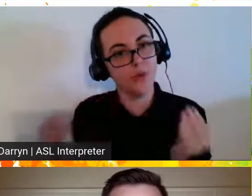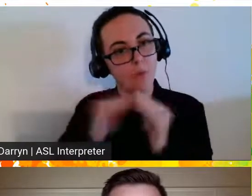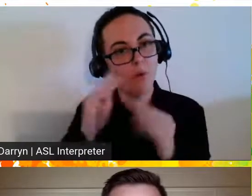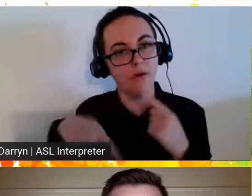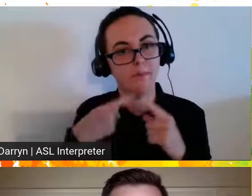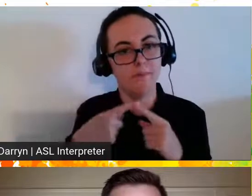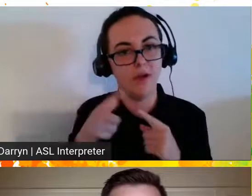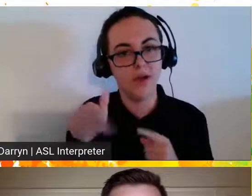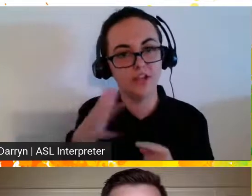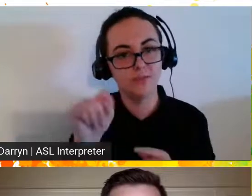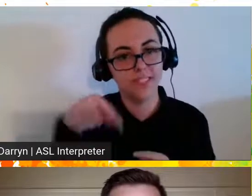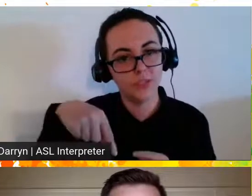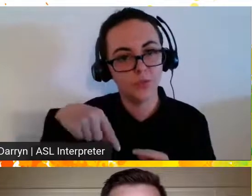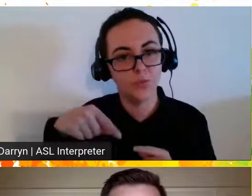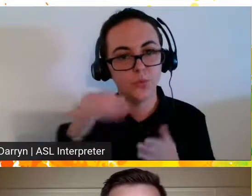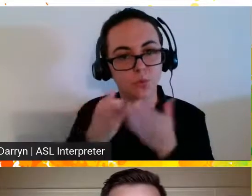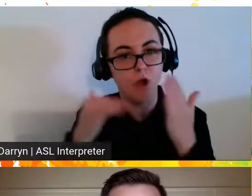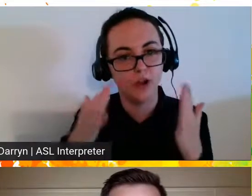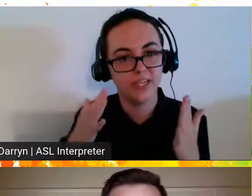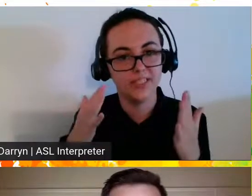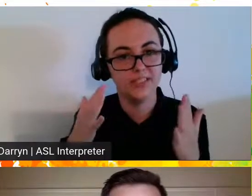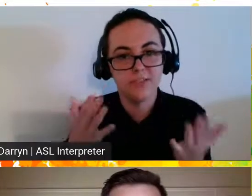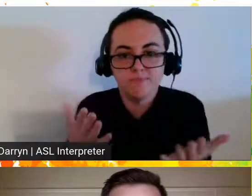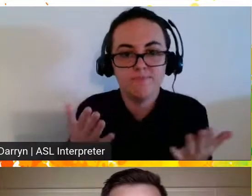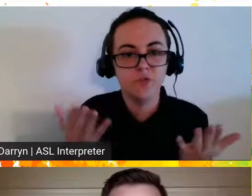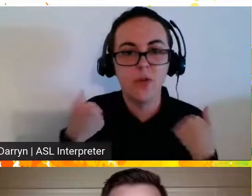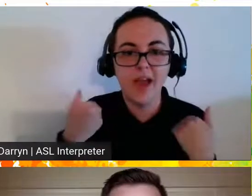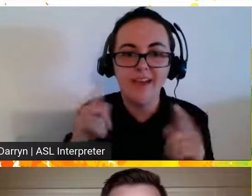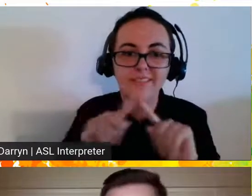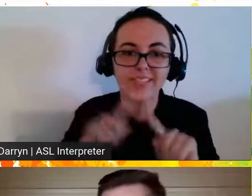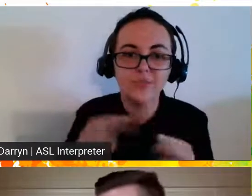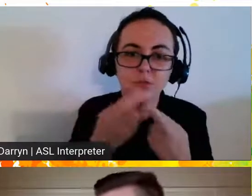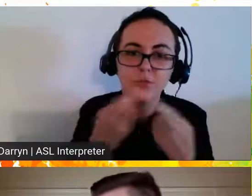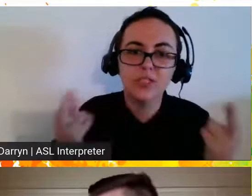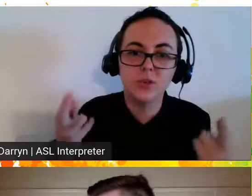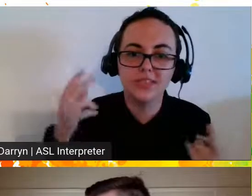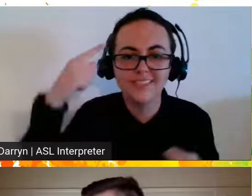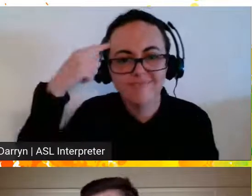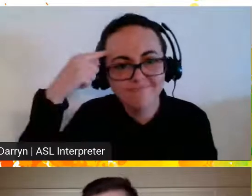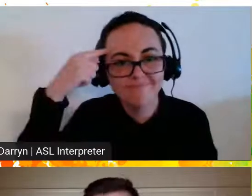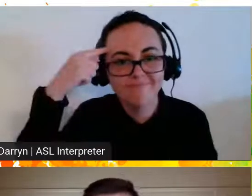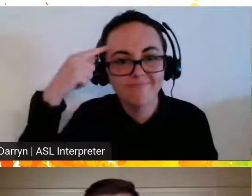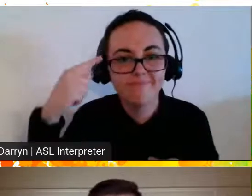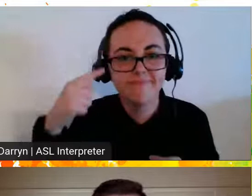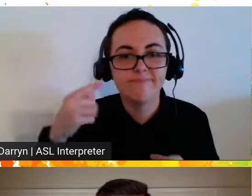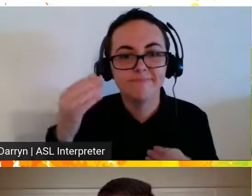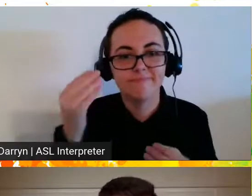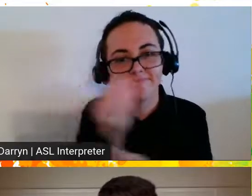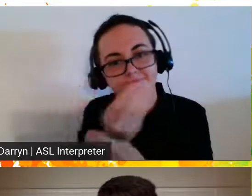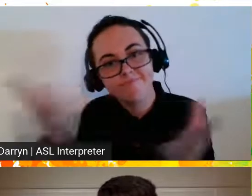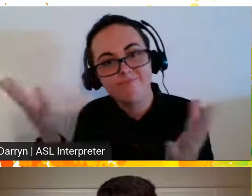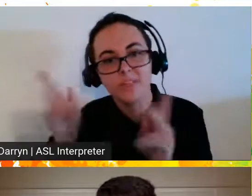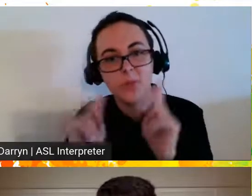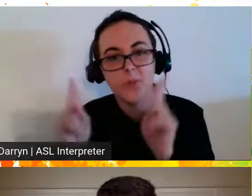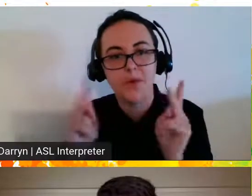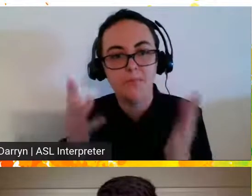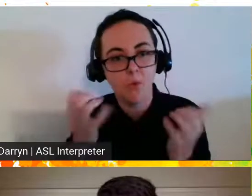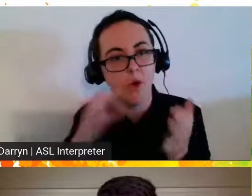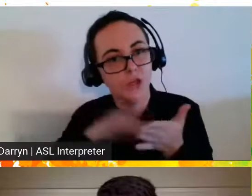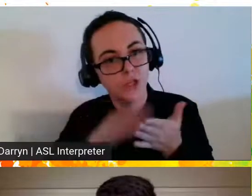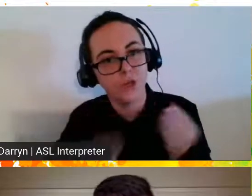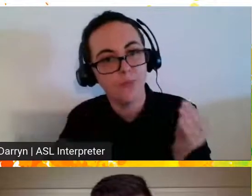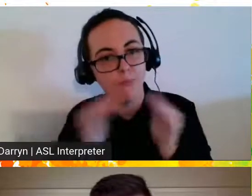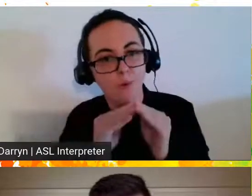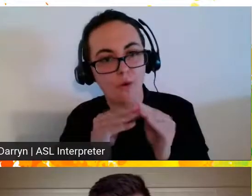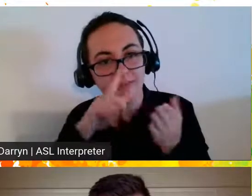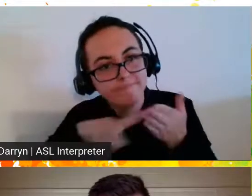artists. Is there anything that comes to mind that you would recommend for people who really want to pursue that